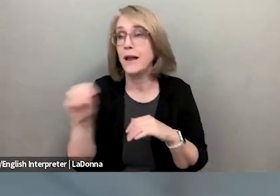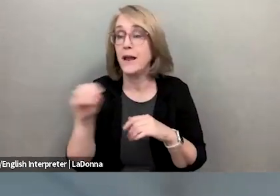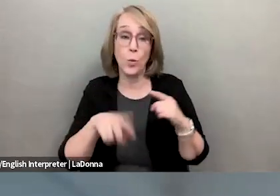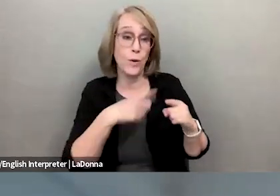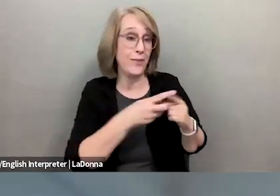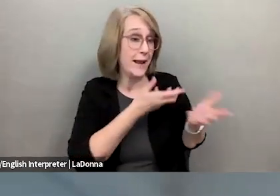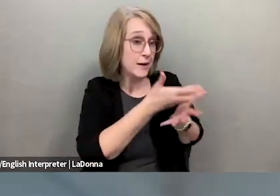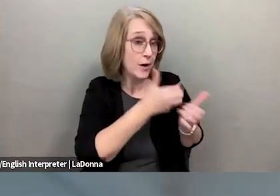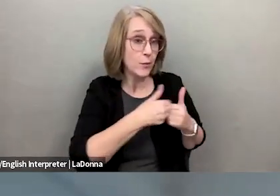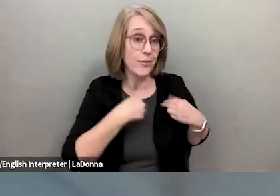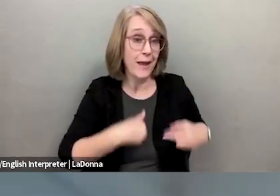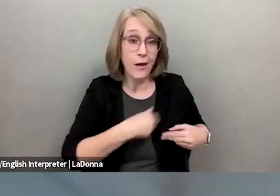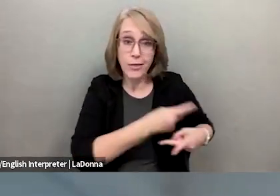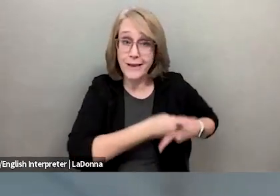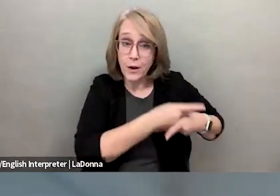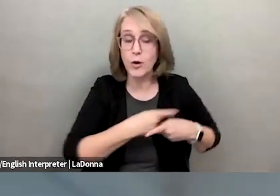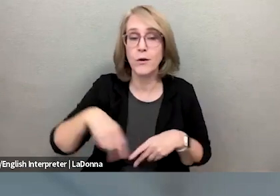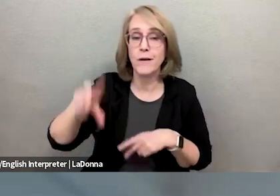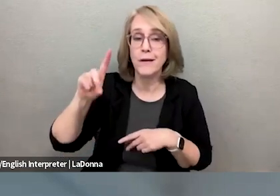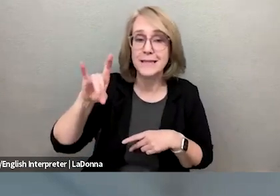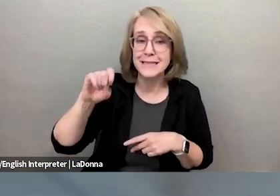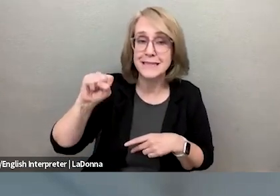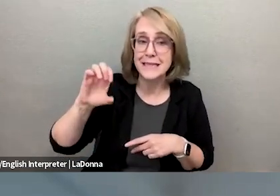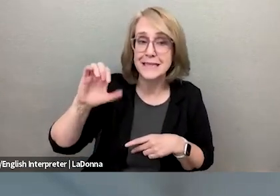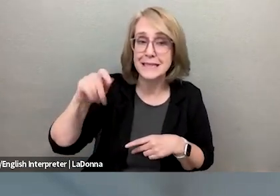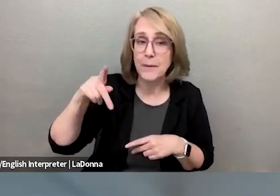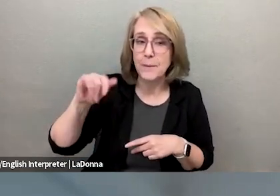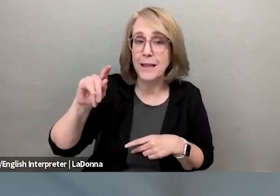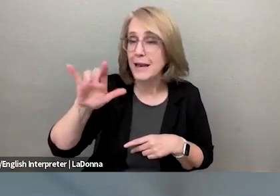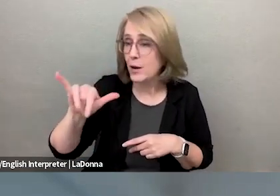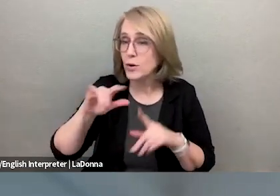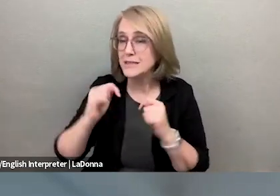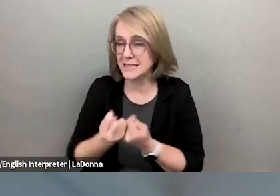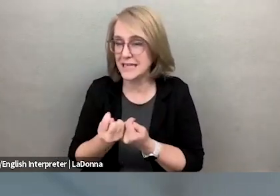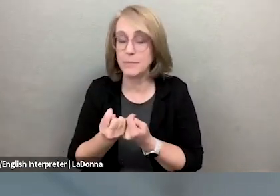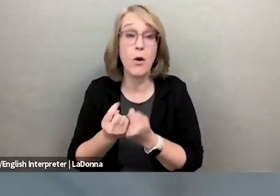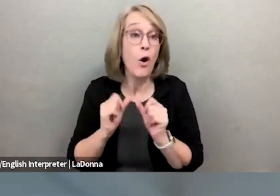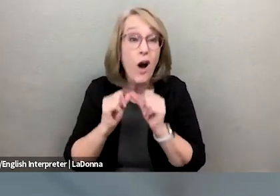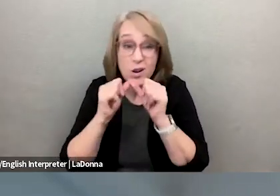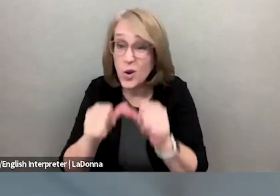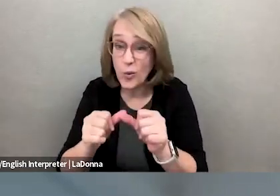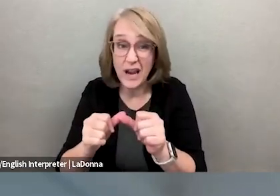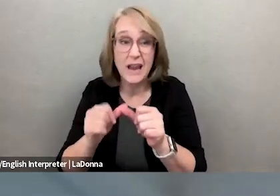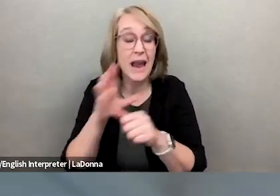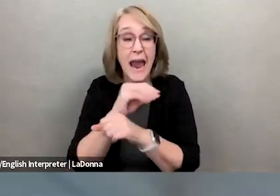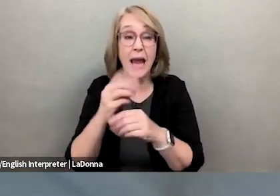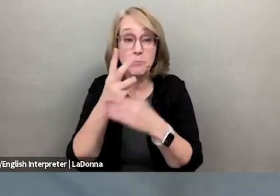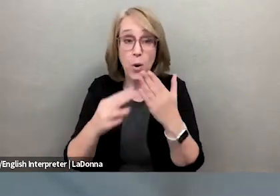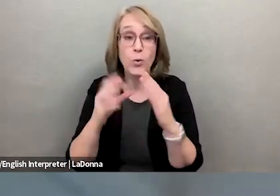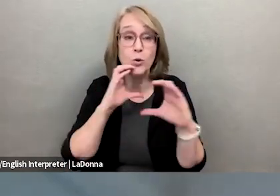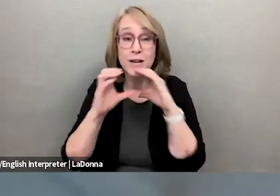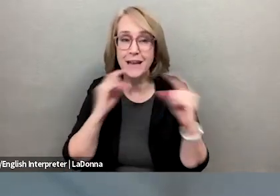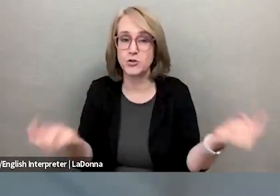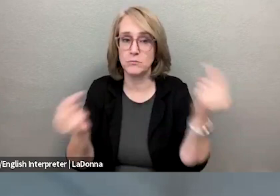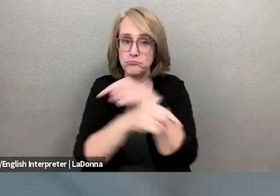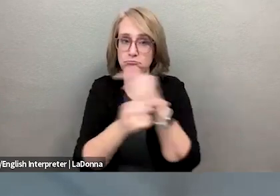team in an ongoing and bi-directional way, so that they really are central part of